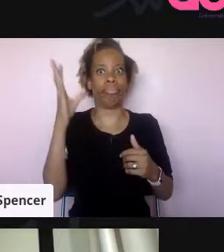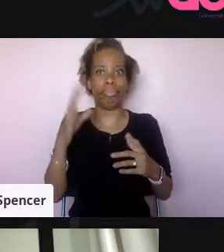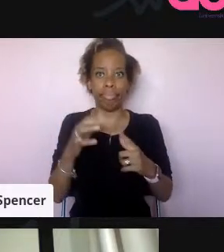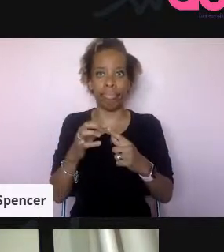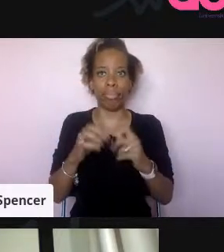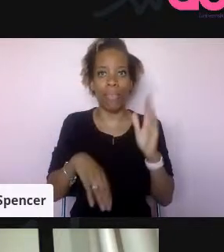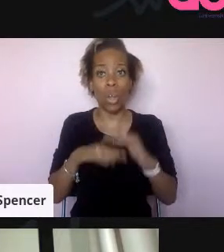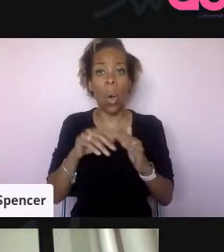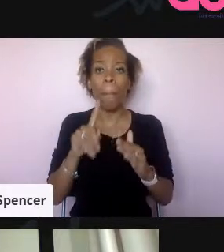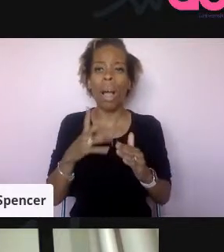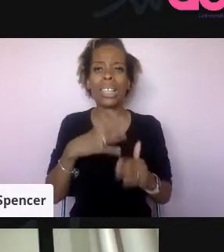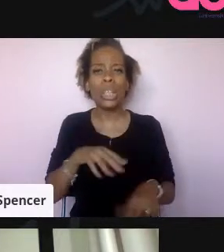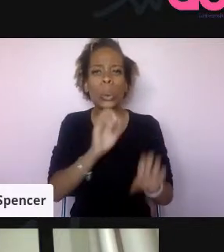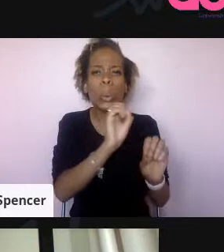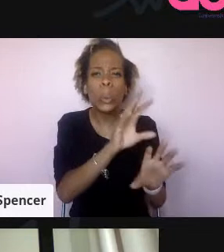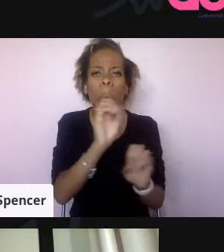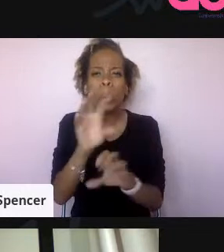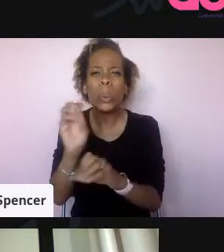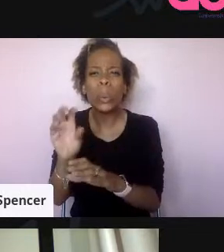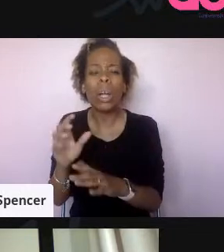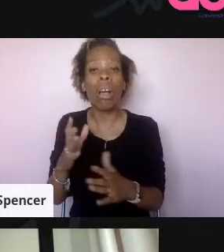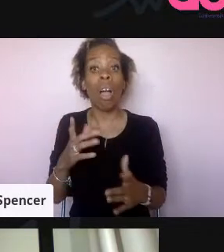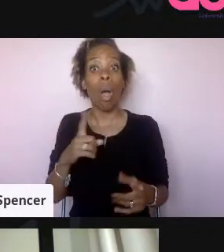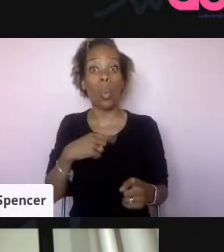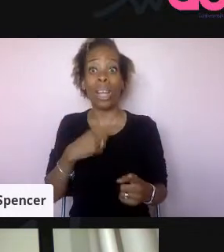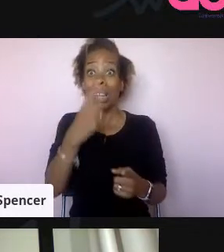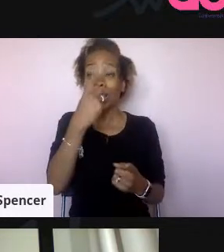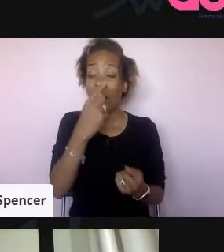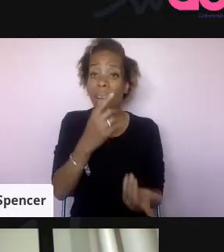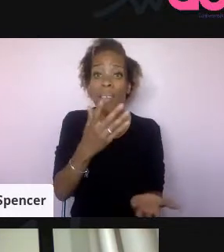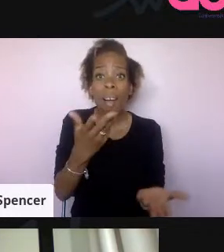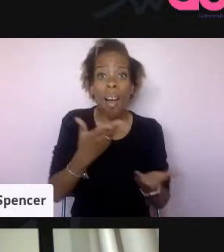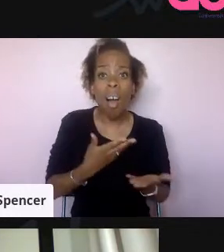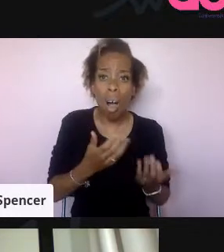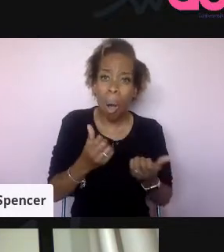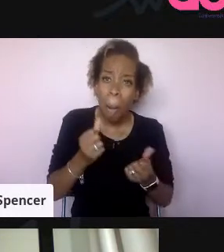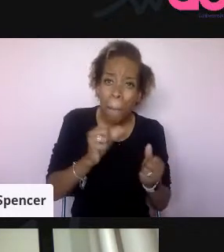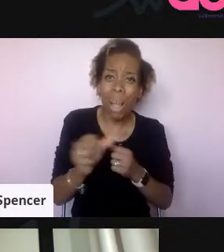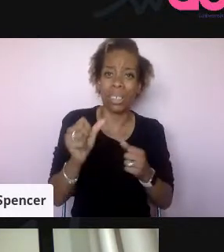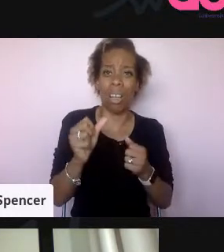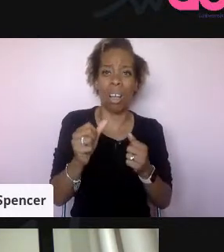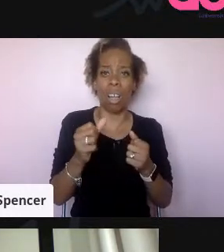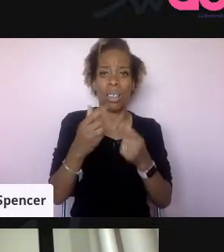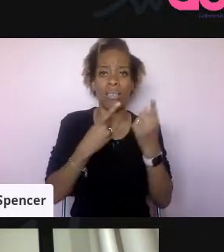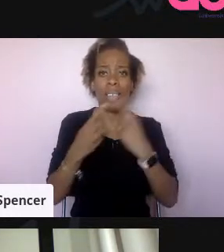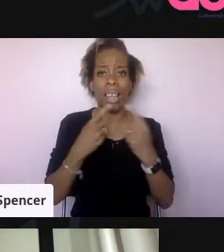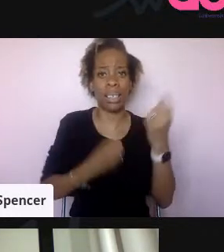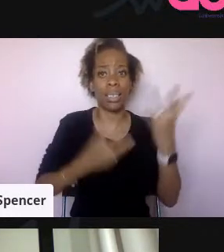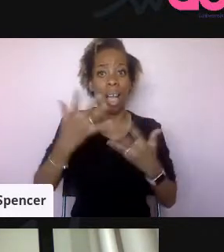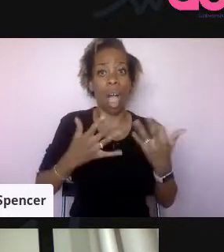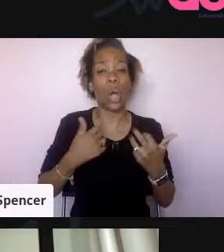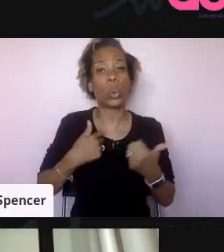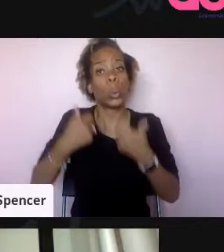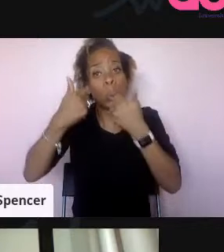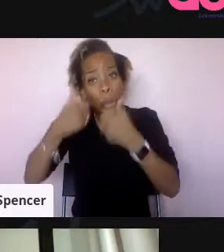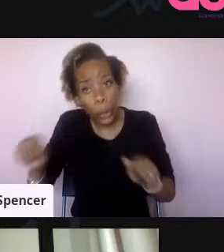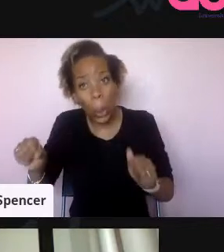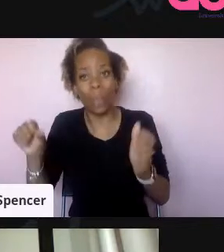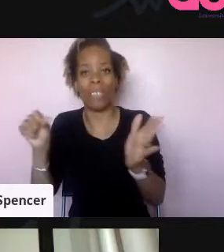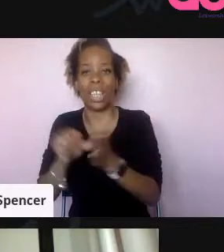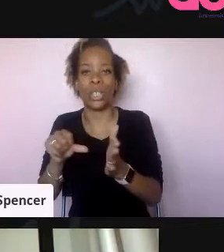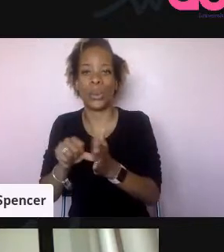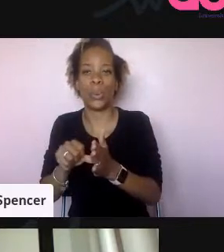doing that, then we have better data that we can use to identify where there are problems and how we can work to address them. Thank